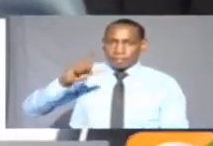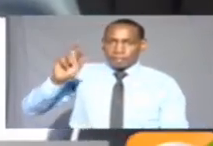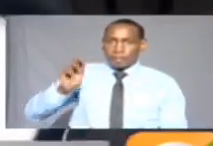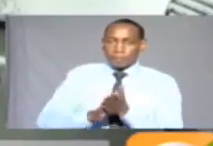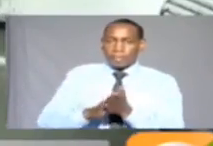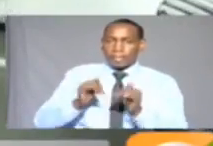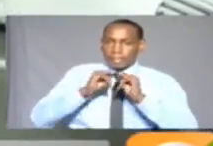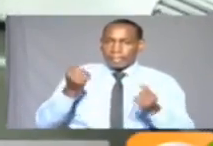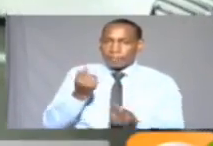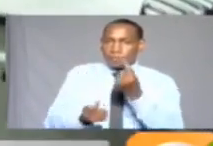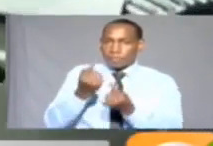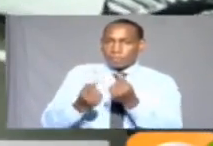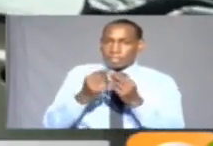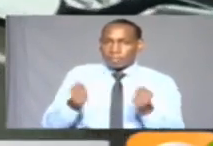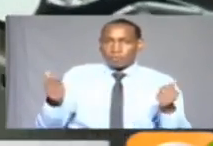cooking solutions.